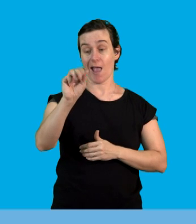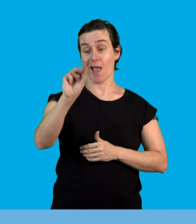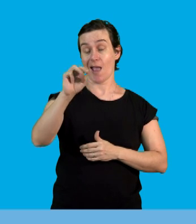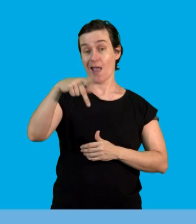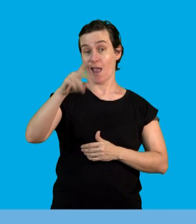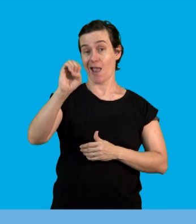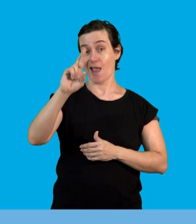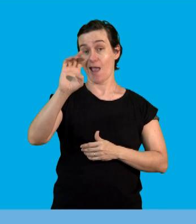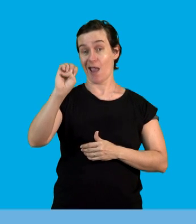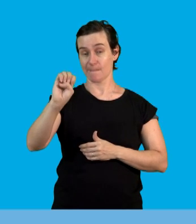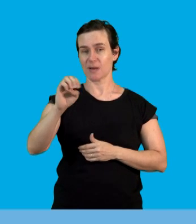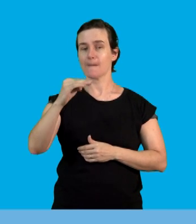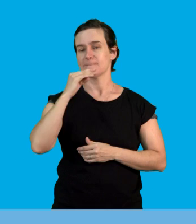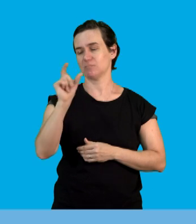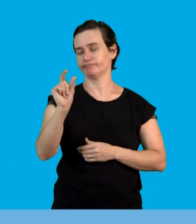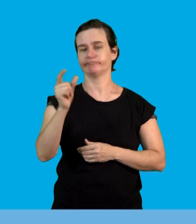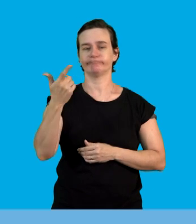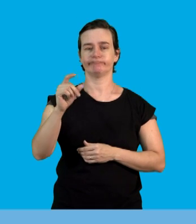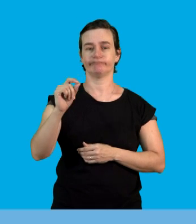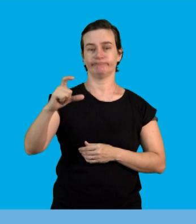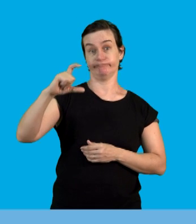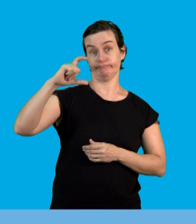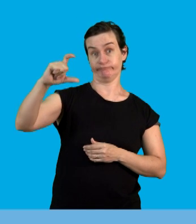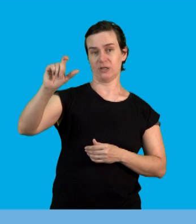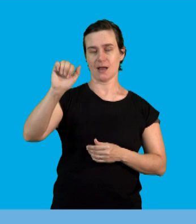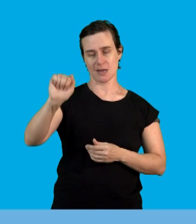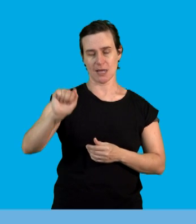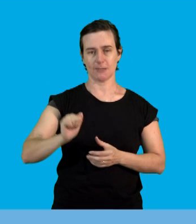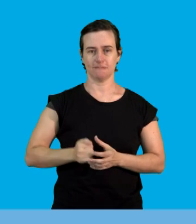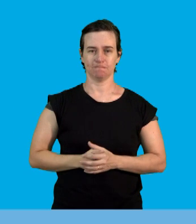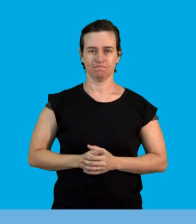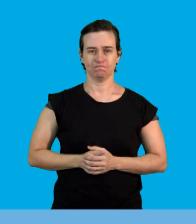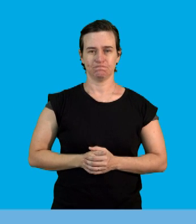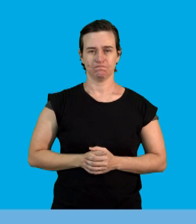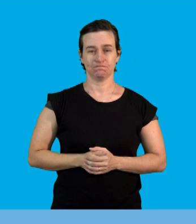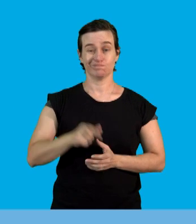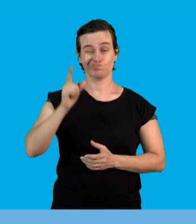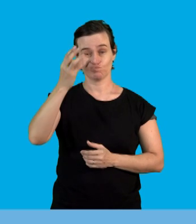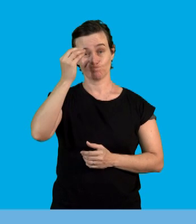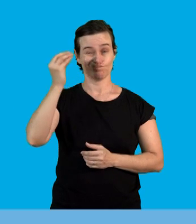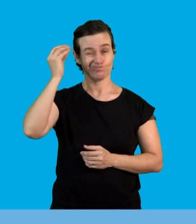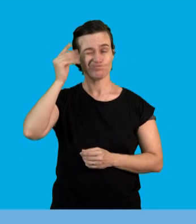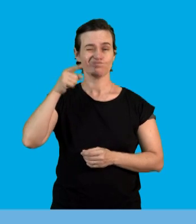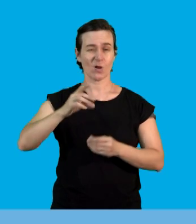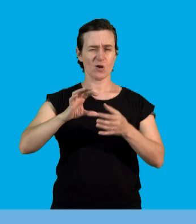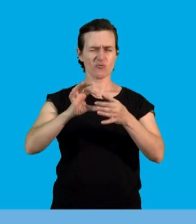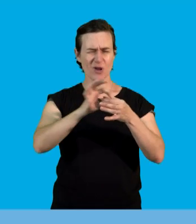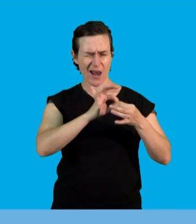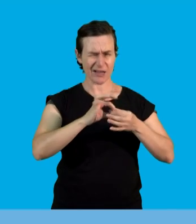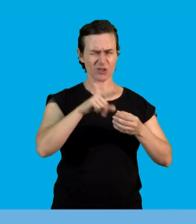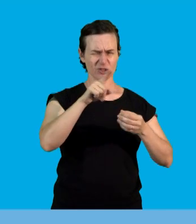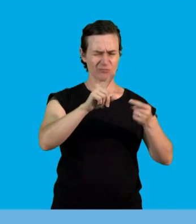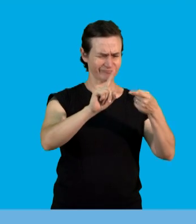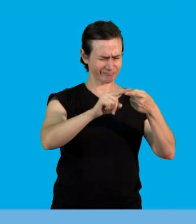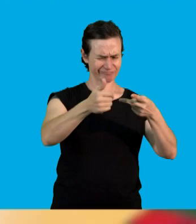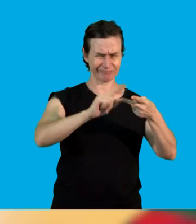SI unit of the current is amperes with a symbol capital letter A. So remember, the relationship between all of these